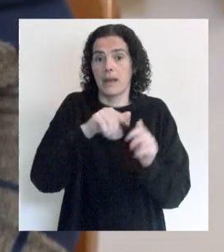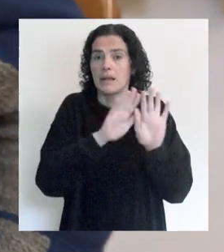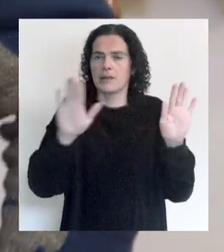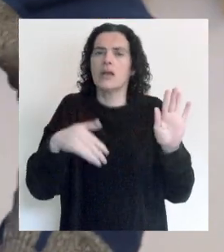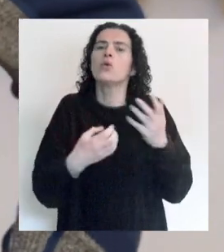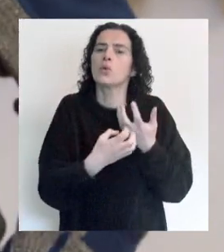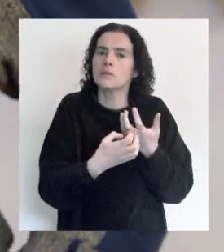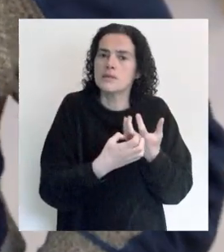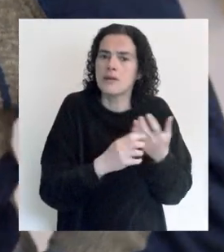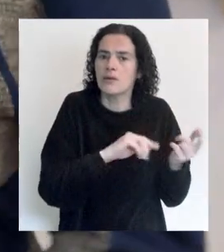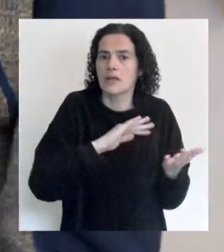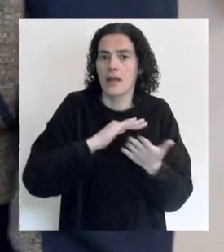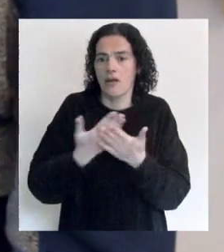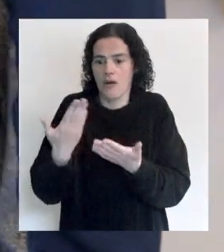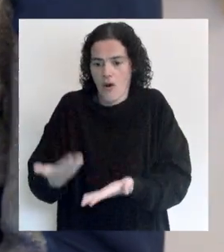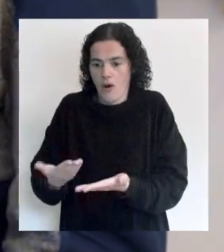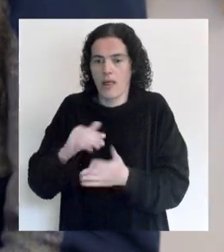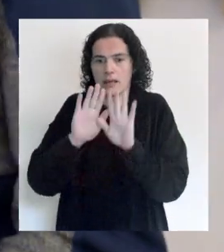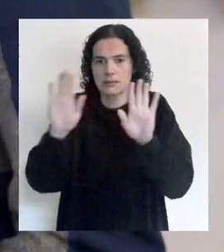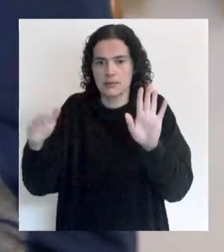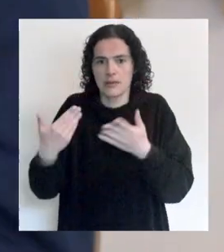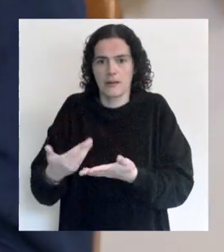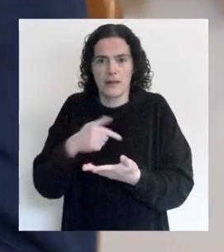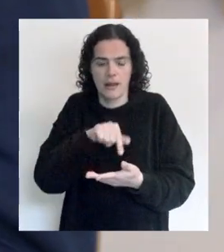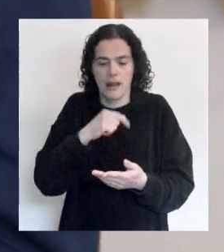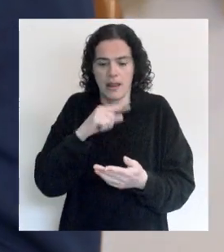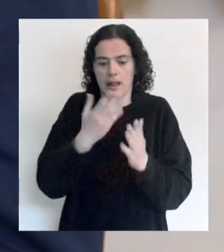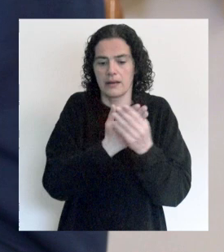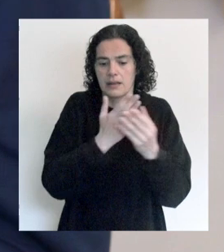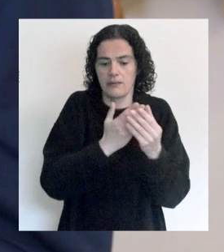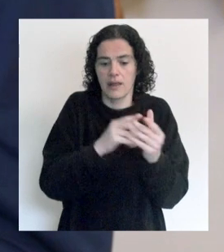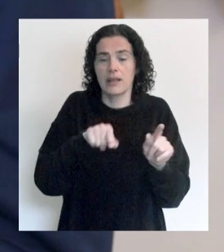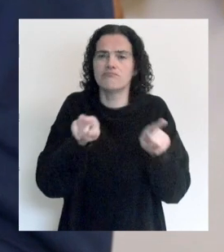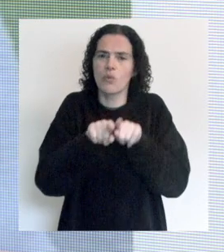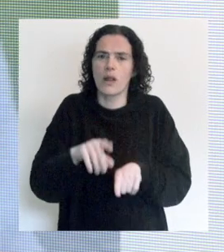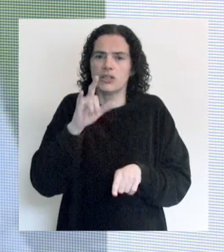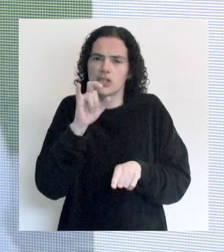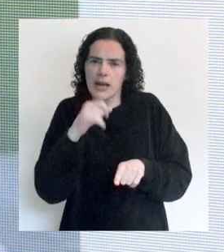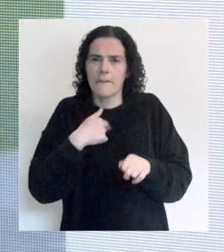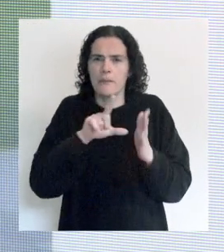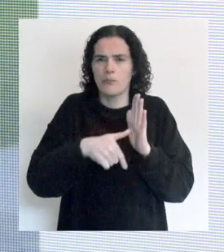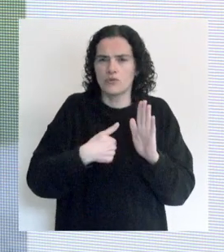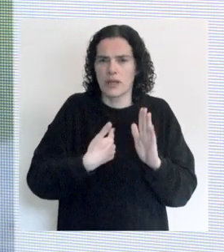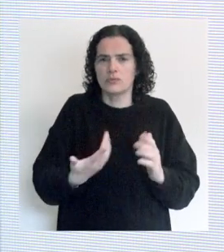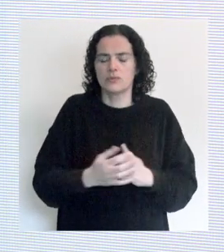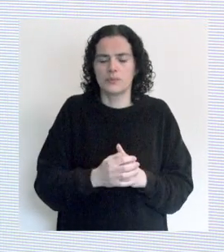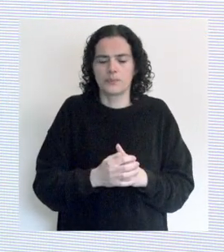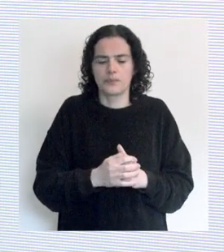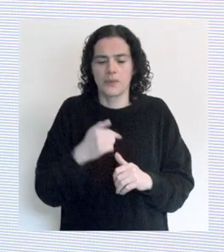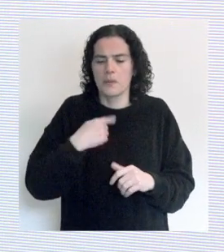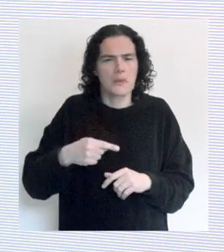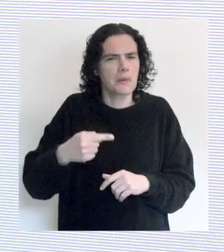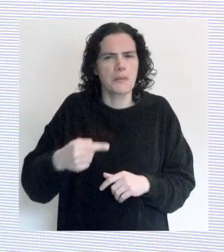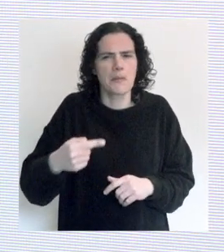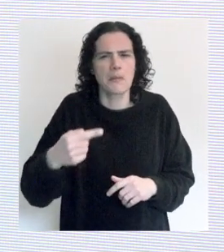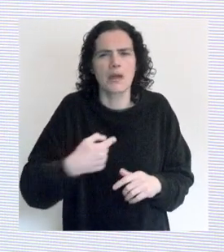exhibition in the kitchen to the most recent exhibition, which is another form of archive, which is my Instagram, a project where